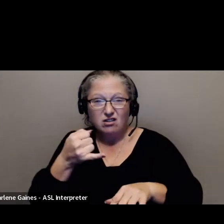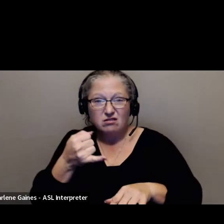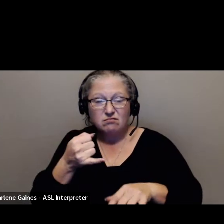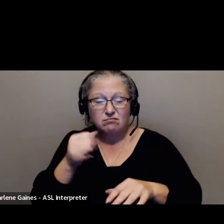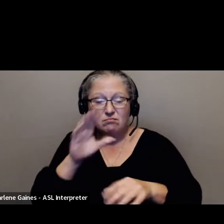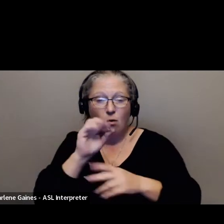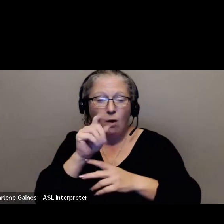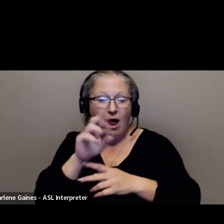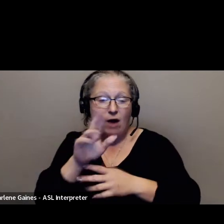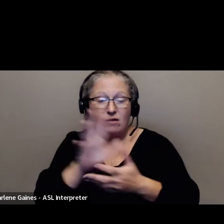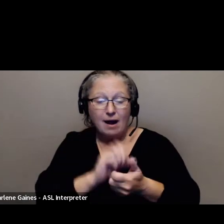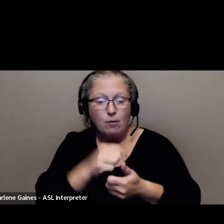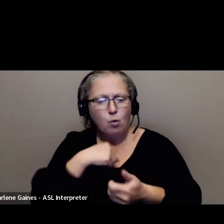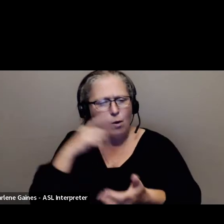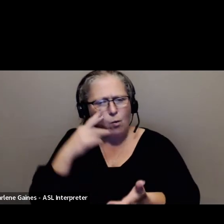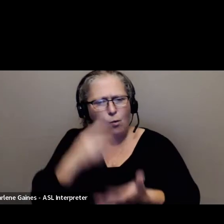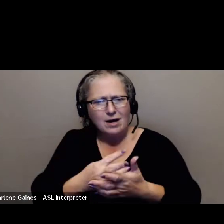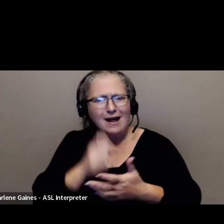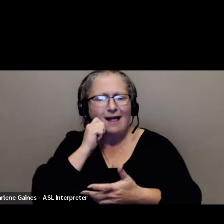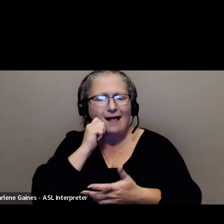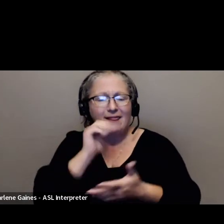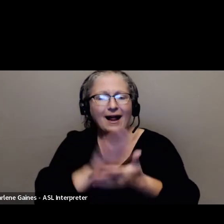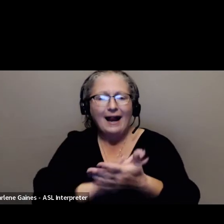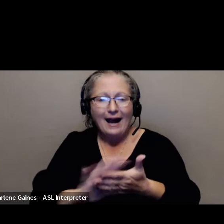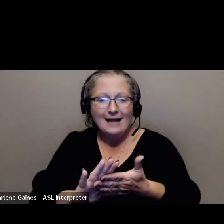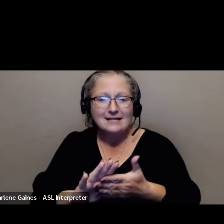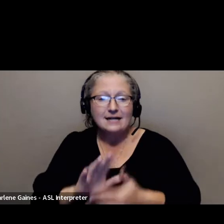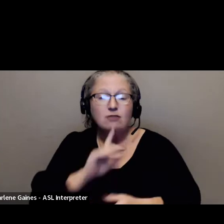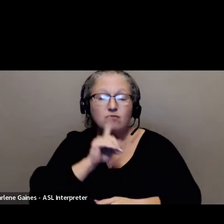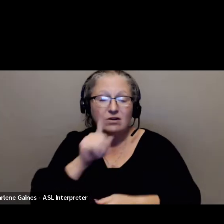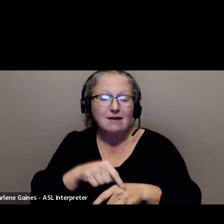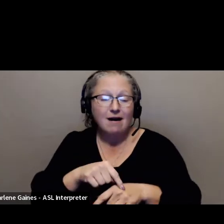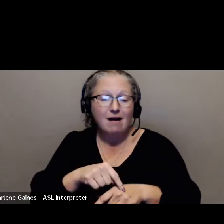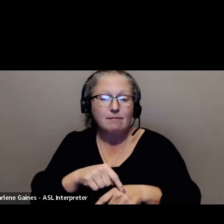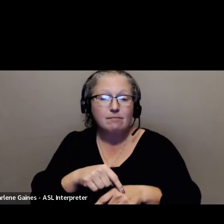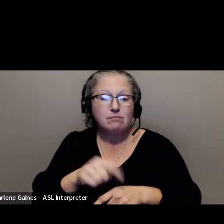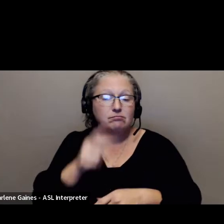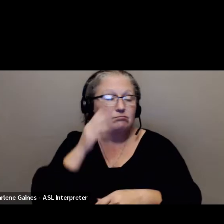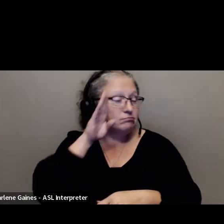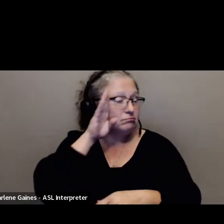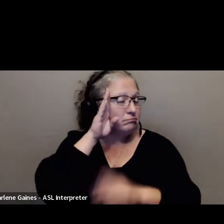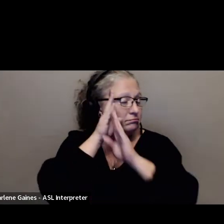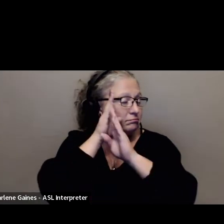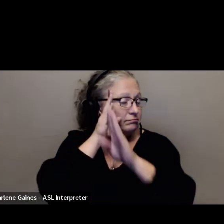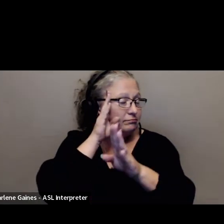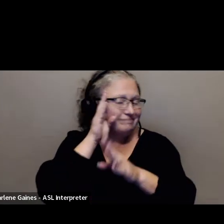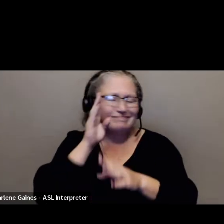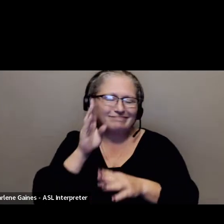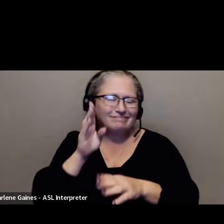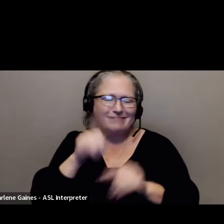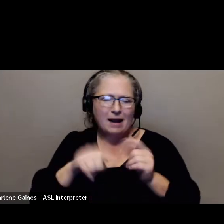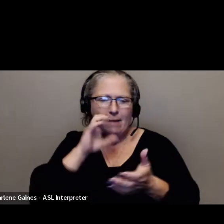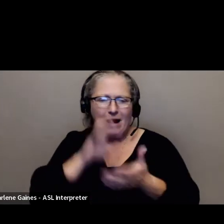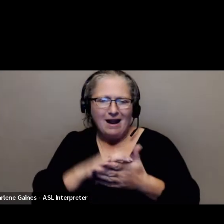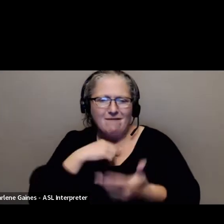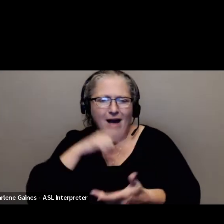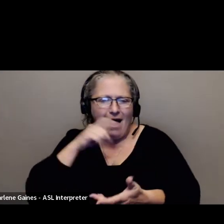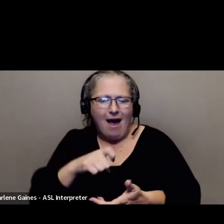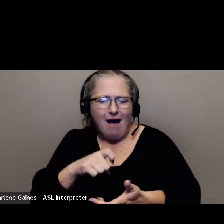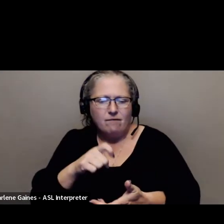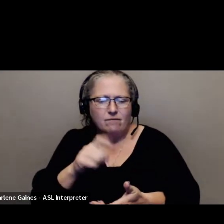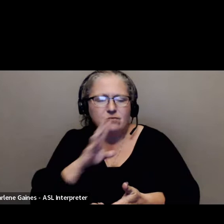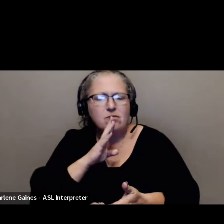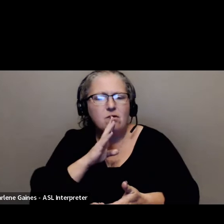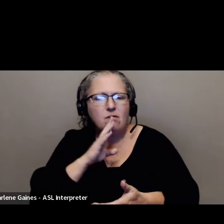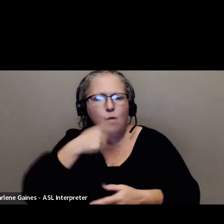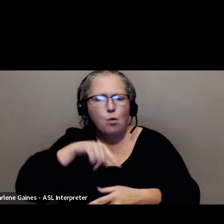damage? We are witnessing an ethnic cleansing in real time and turning a blind eye. It's unbelievable that I must even reiterate